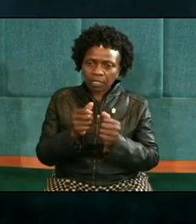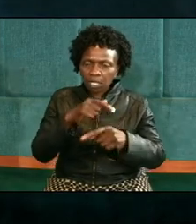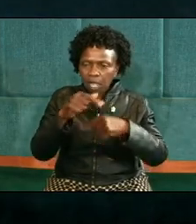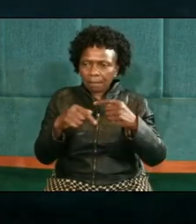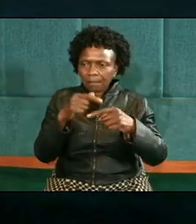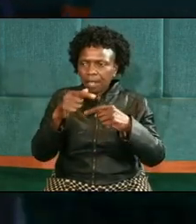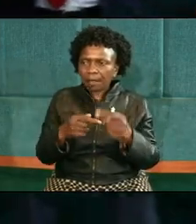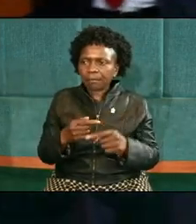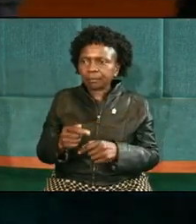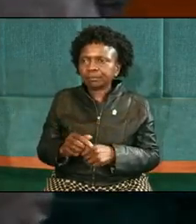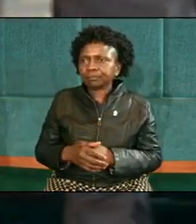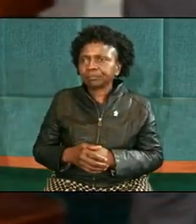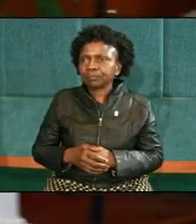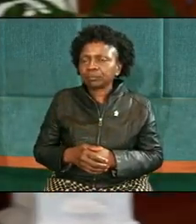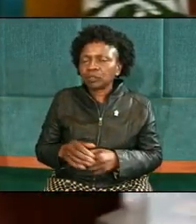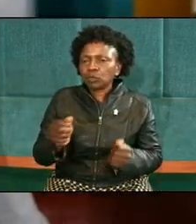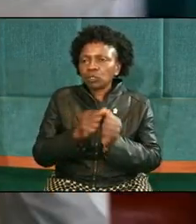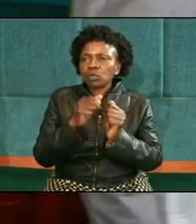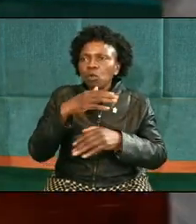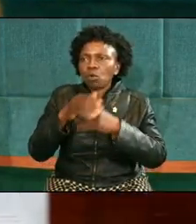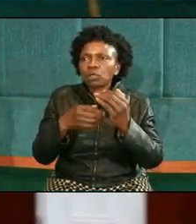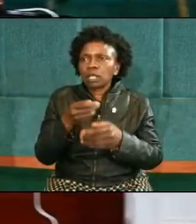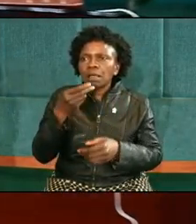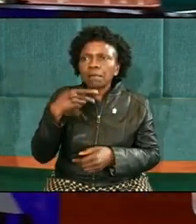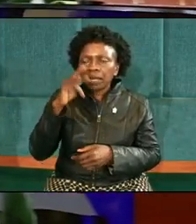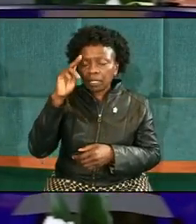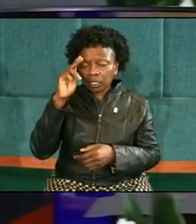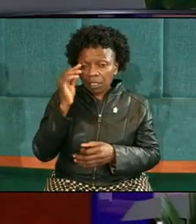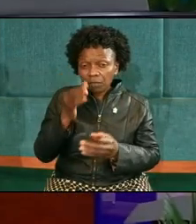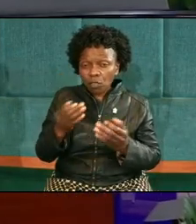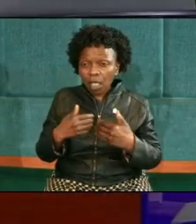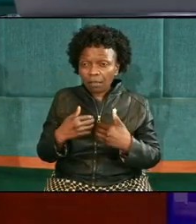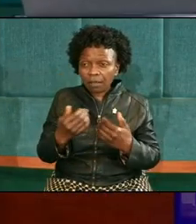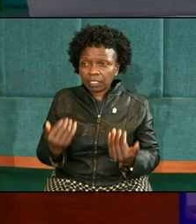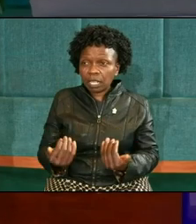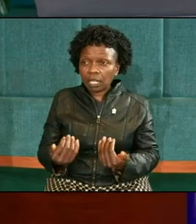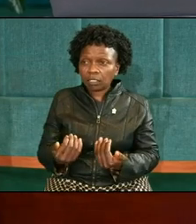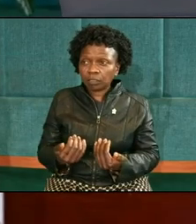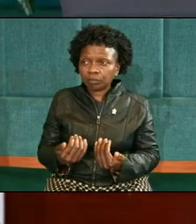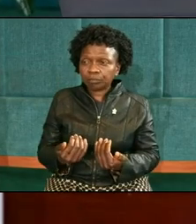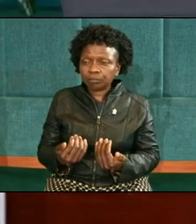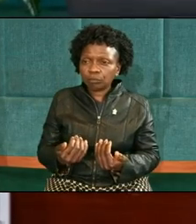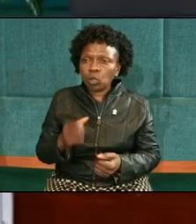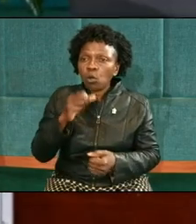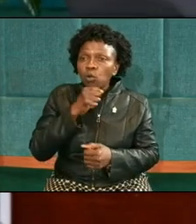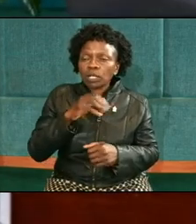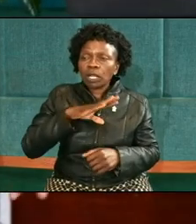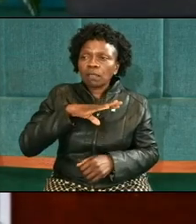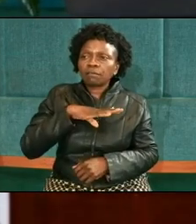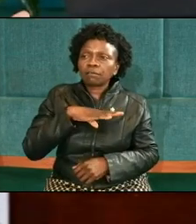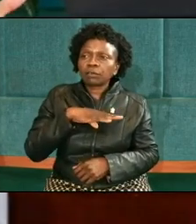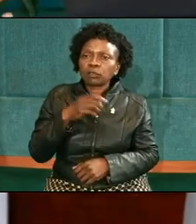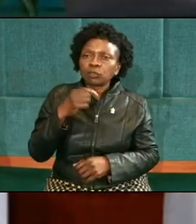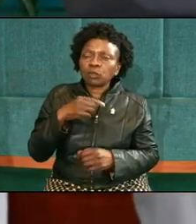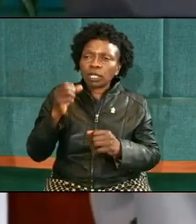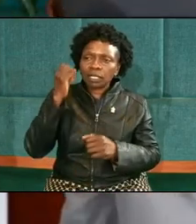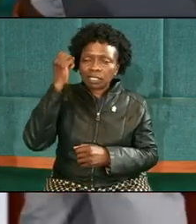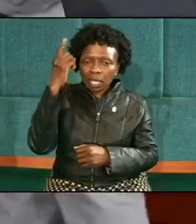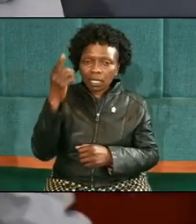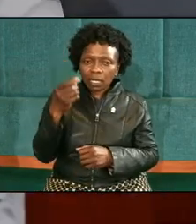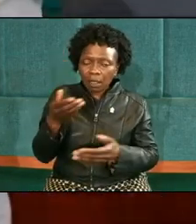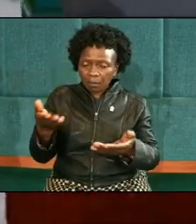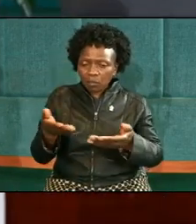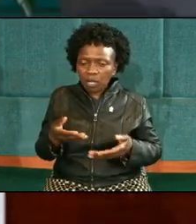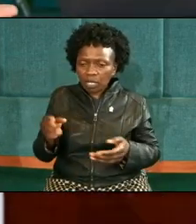on up. Along with all the parents. Parents, if you have a child old enough to understand, bring